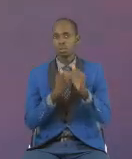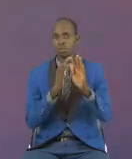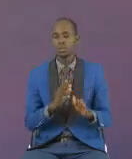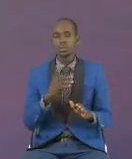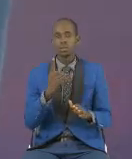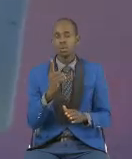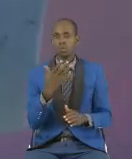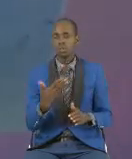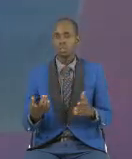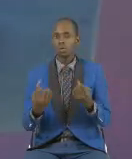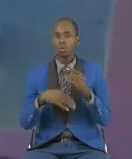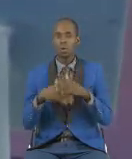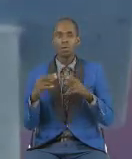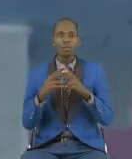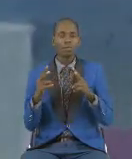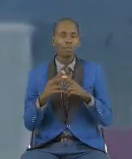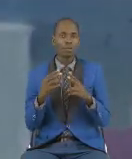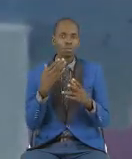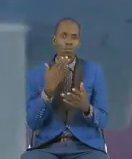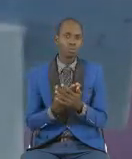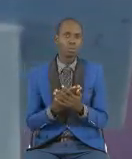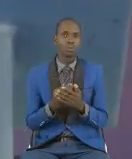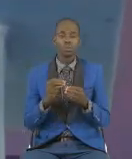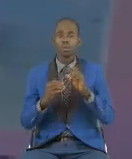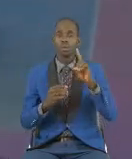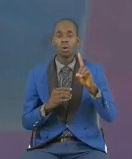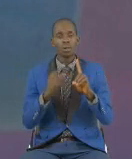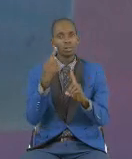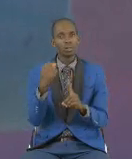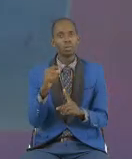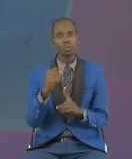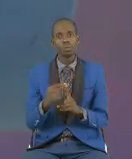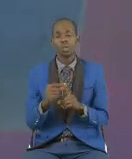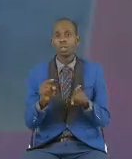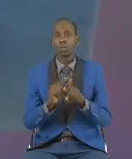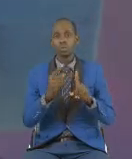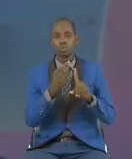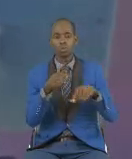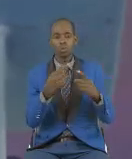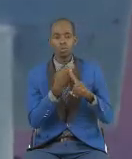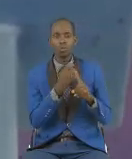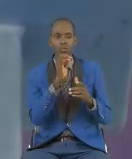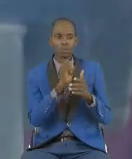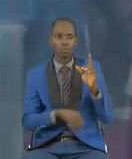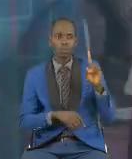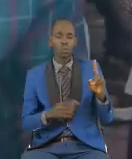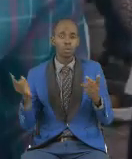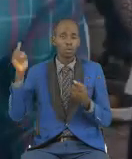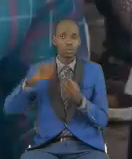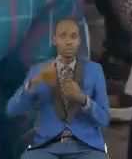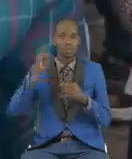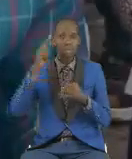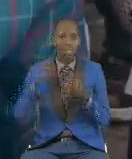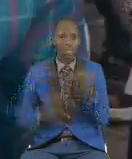Number one, the word. As you go from the first chapter to the end of the chapter, you find